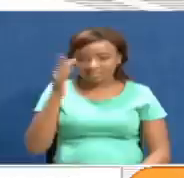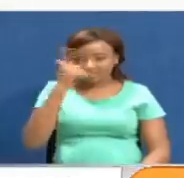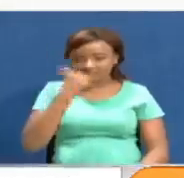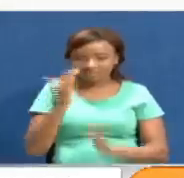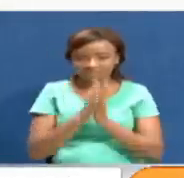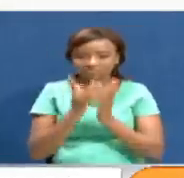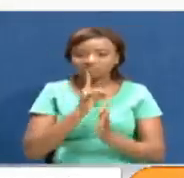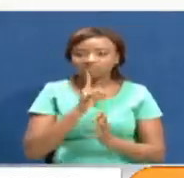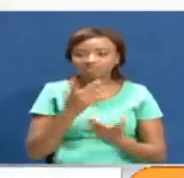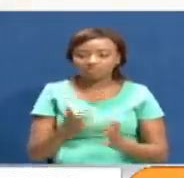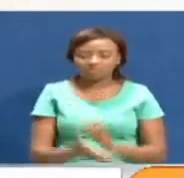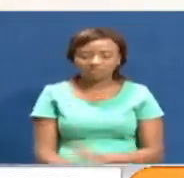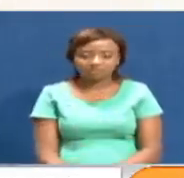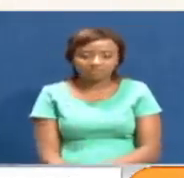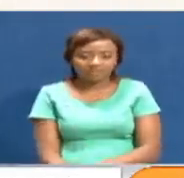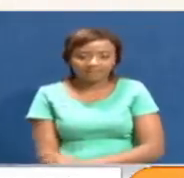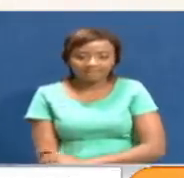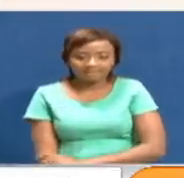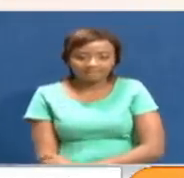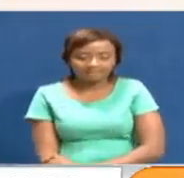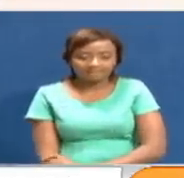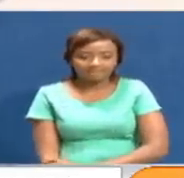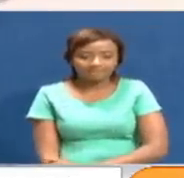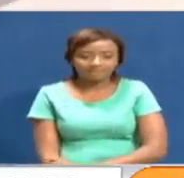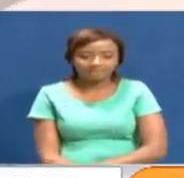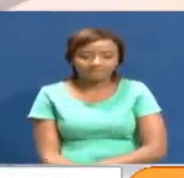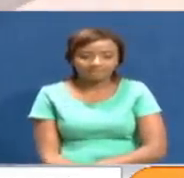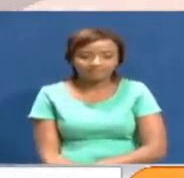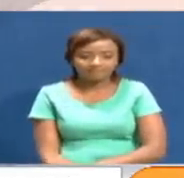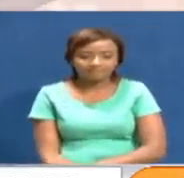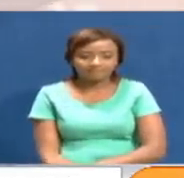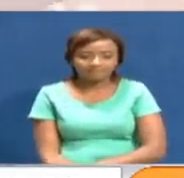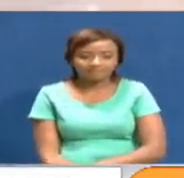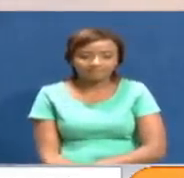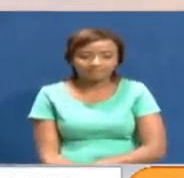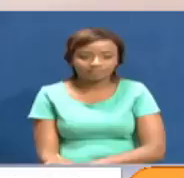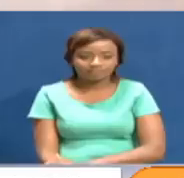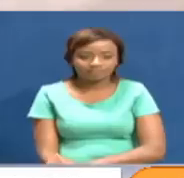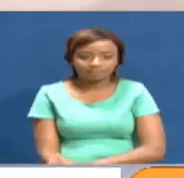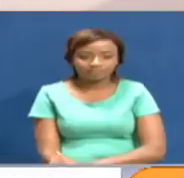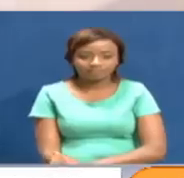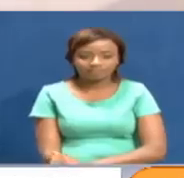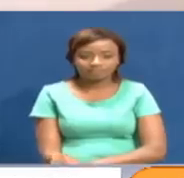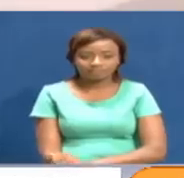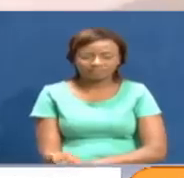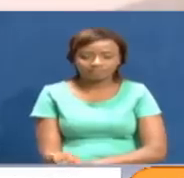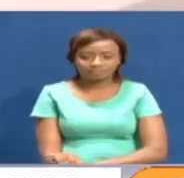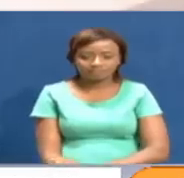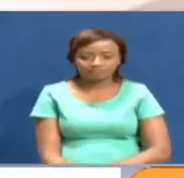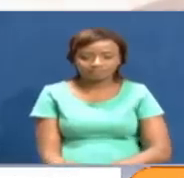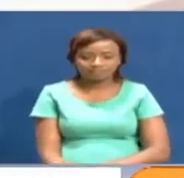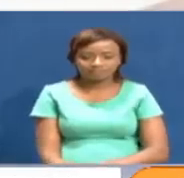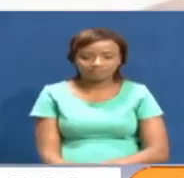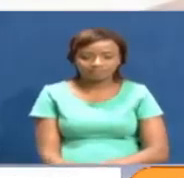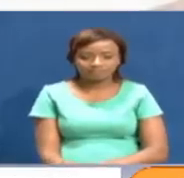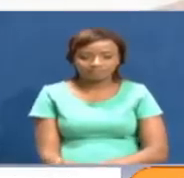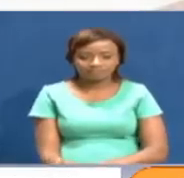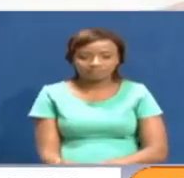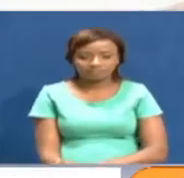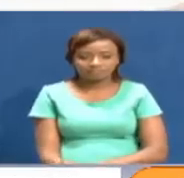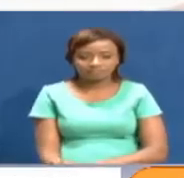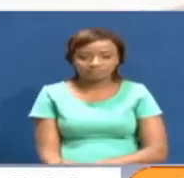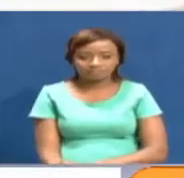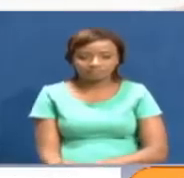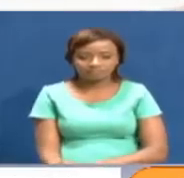says, Honorable General Badi, please take a tour from Fig Tree Ngara up to the Goan Gymkhana.